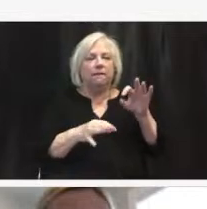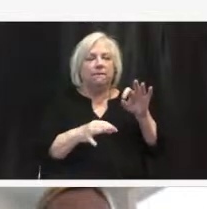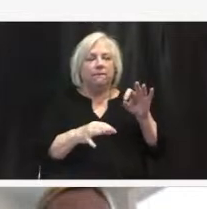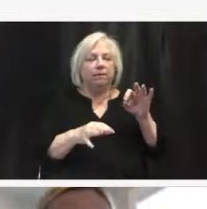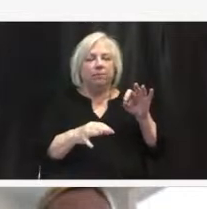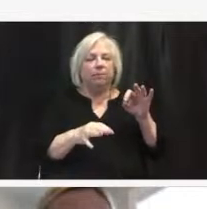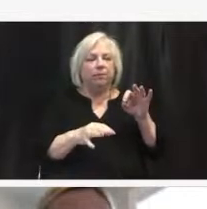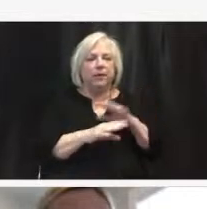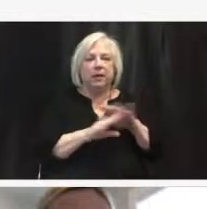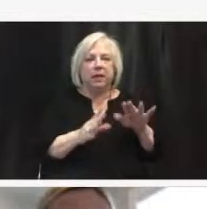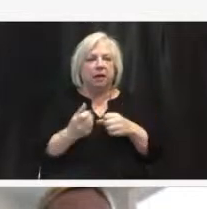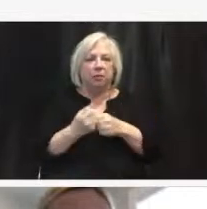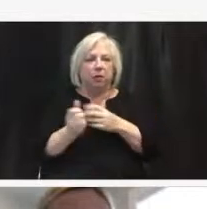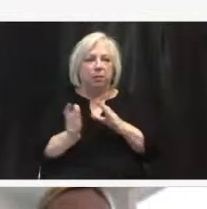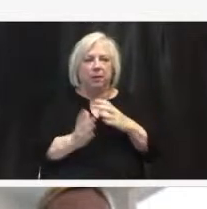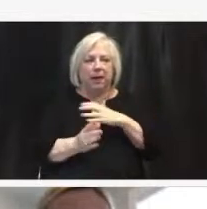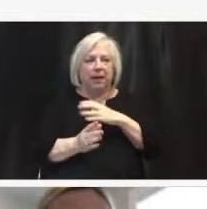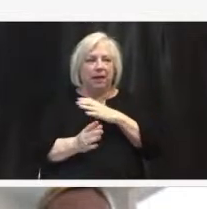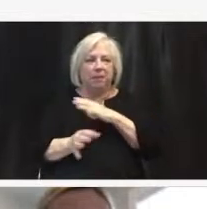one.